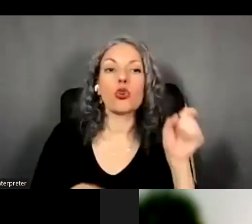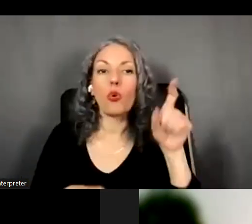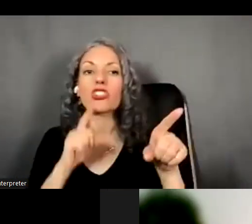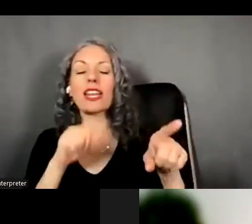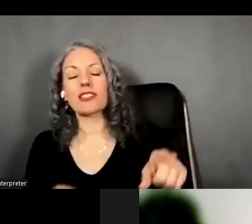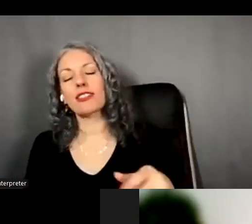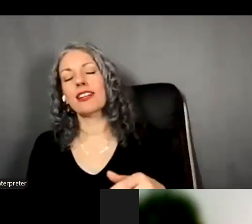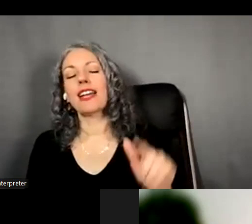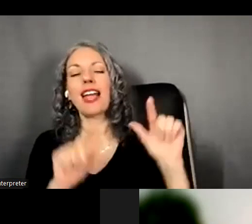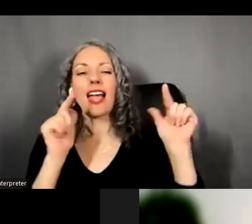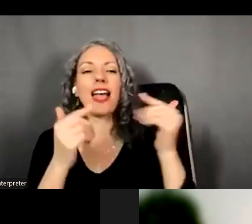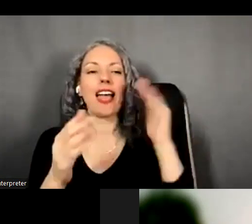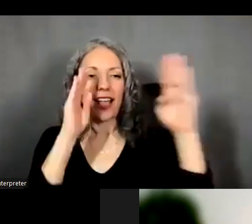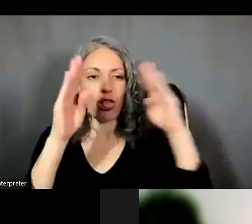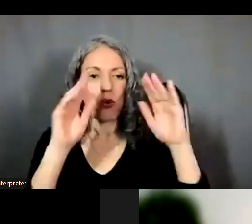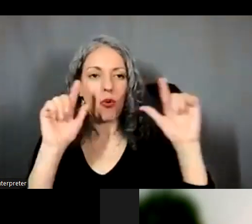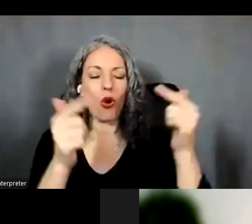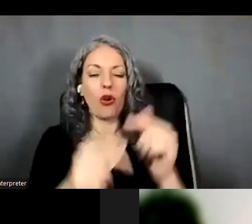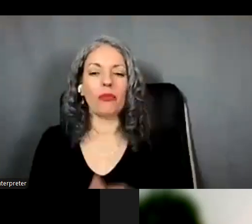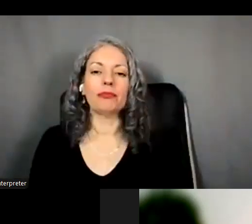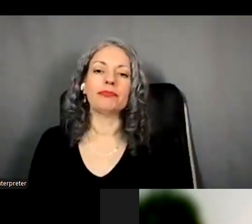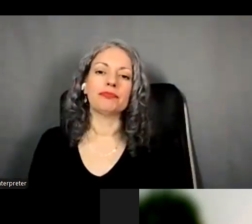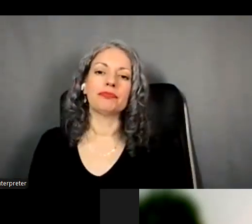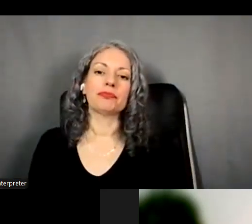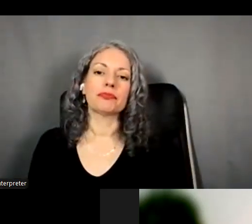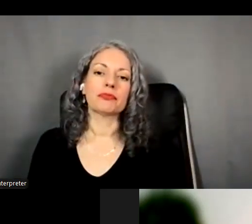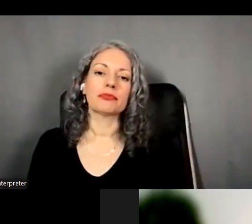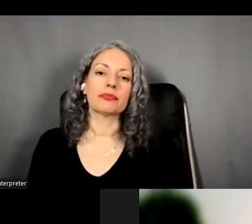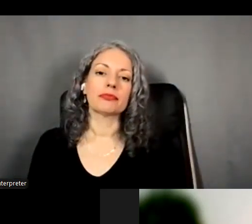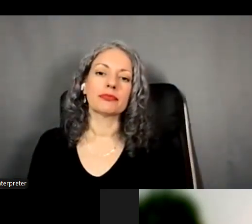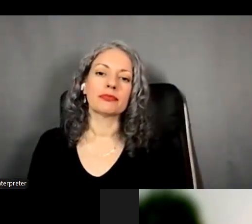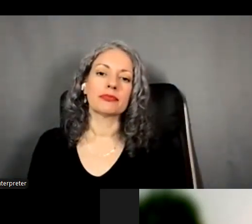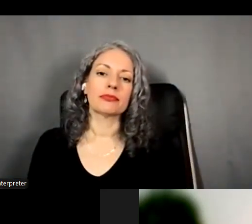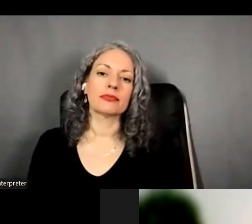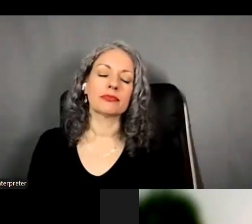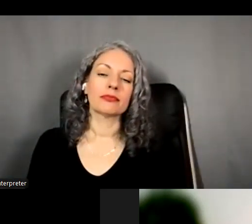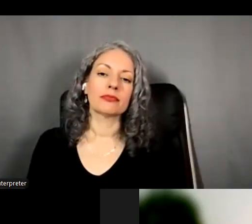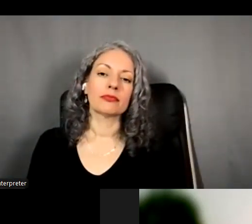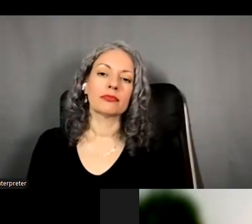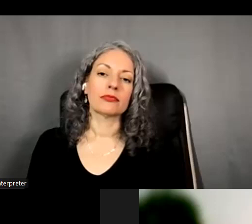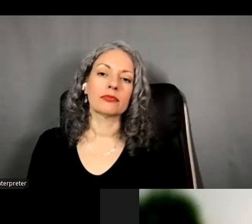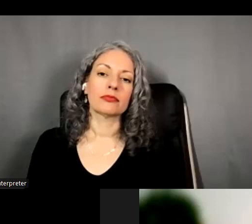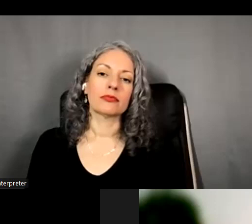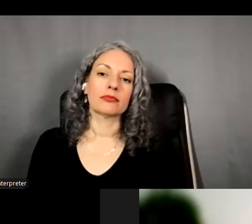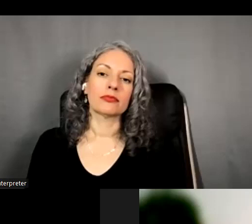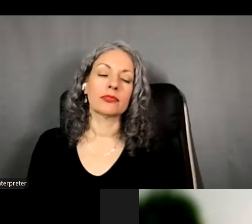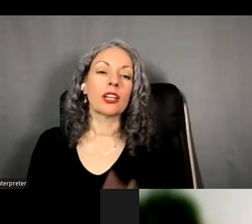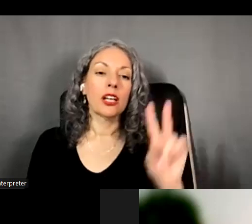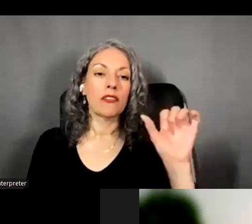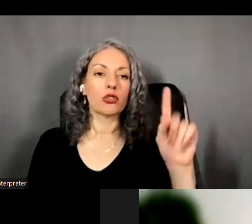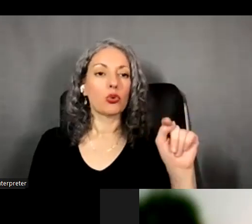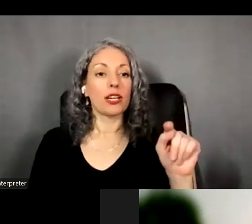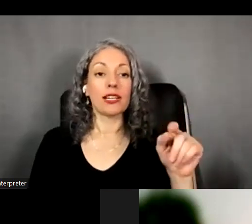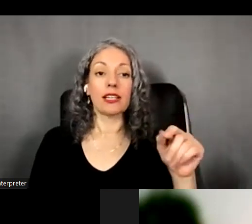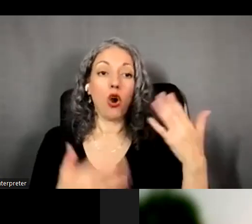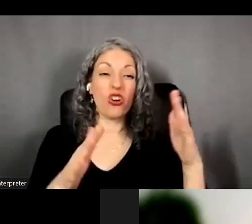Eric Hazard here, Senior Director of the Community Care Hub. I will go quickly, but just building upon everything Dustin and Victoria said, we